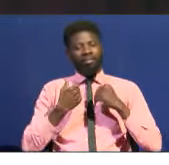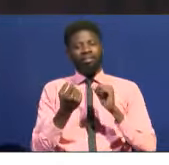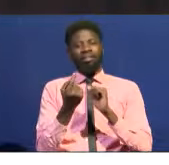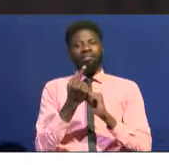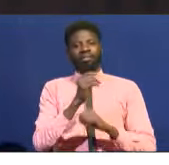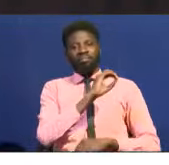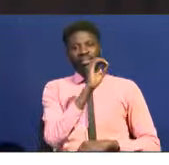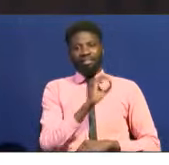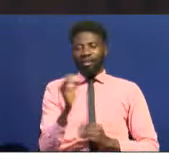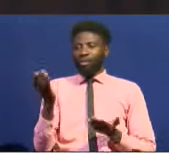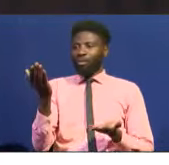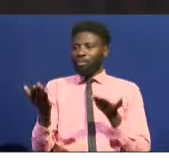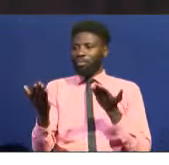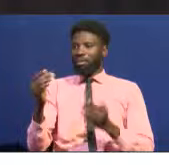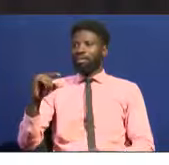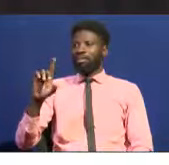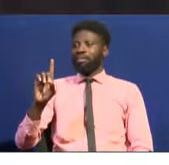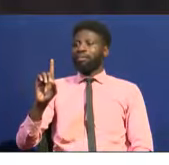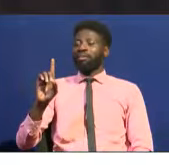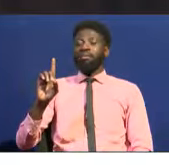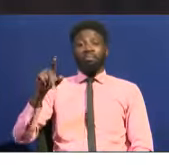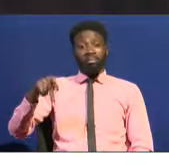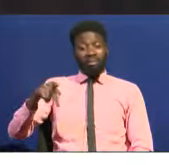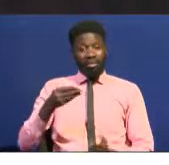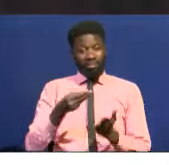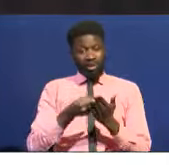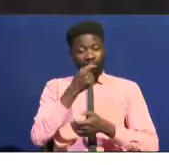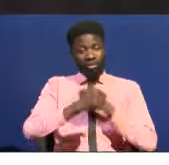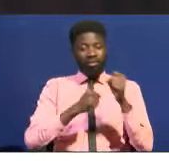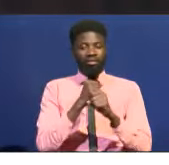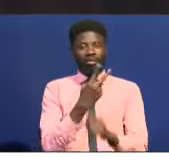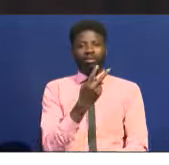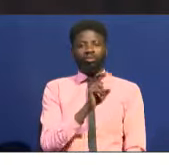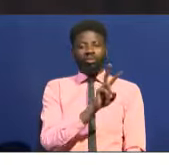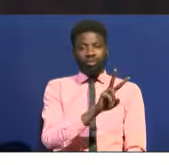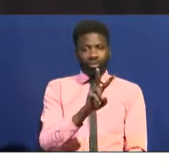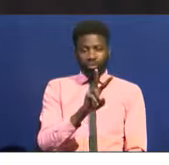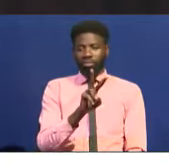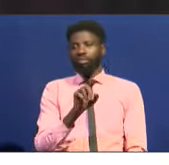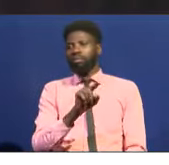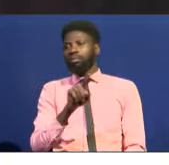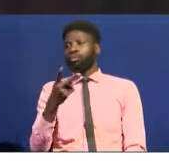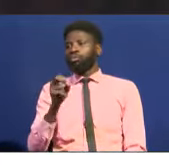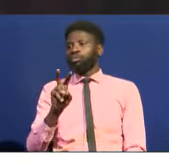GDP in the financial year 2022-2023 against